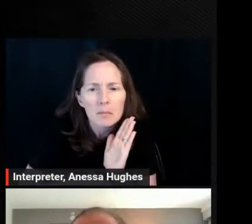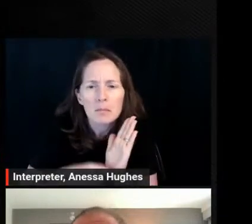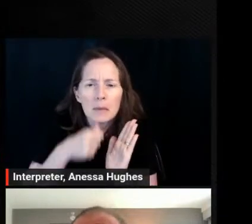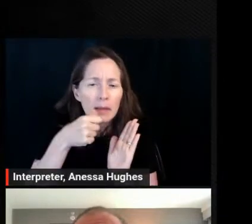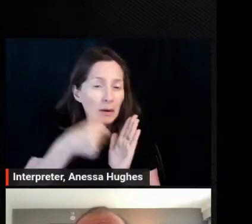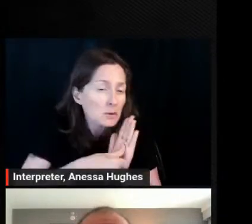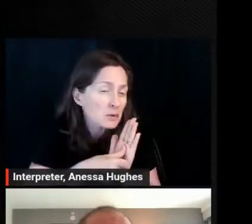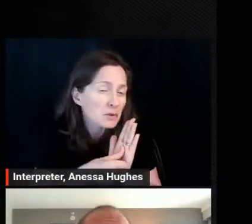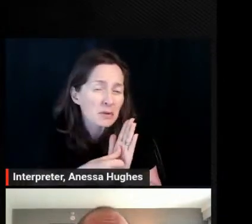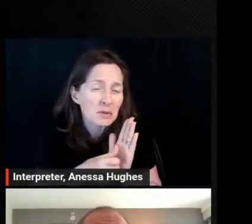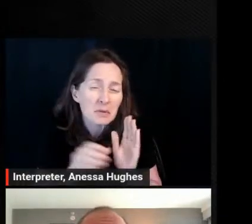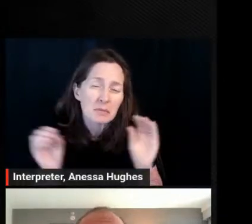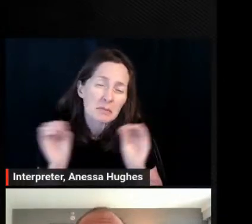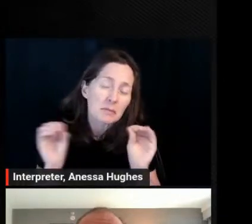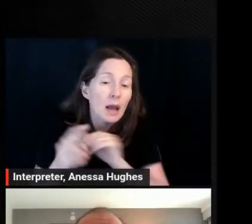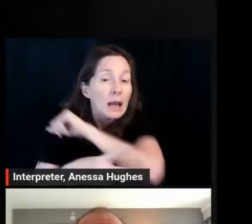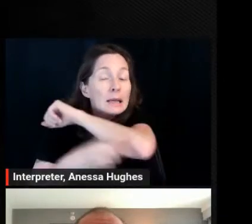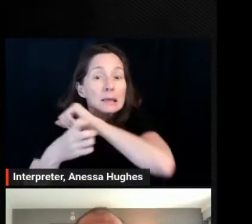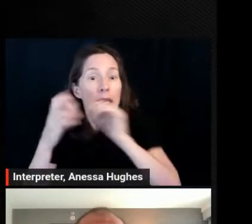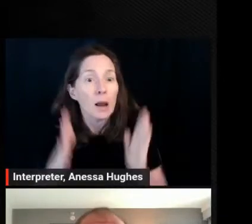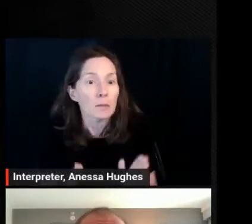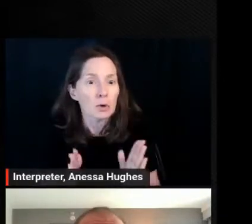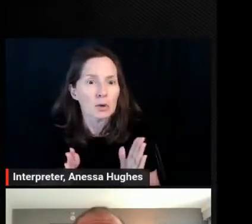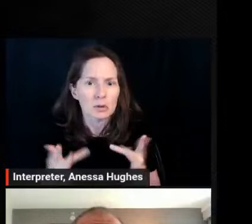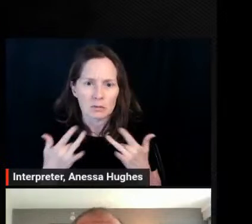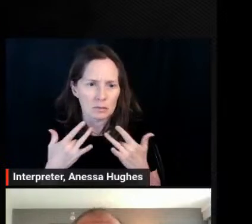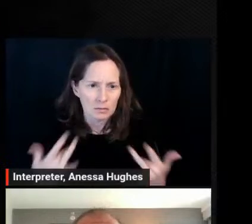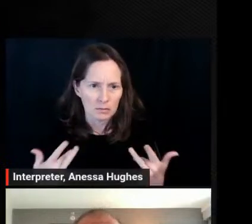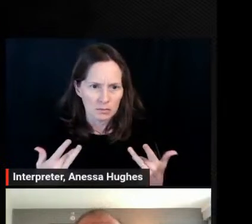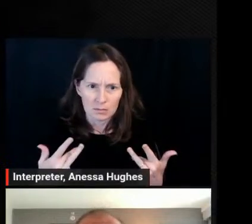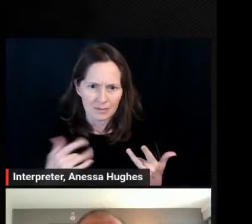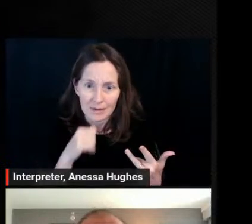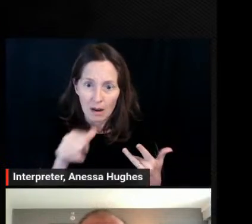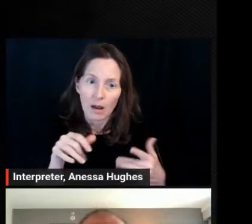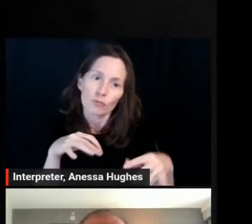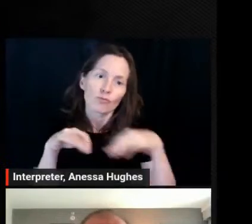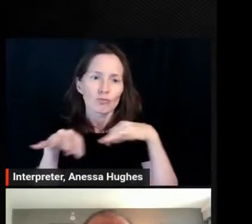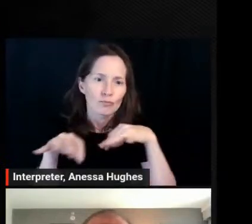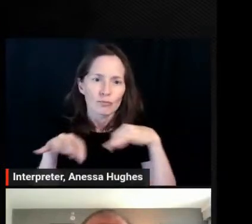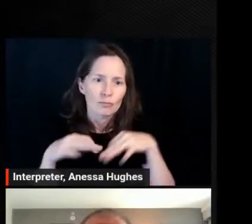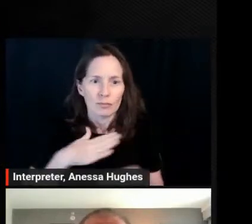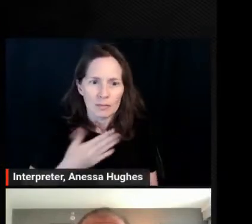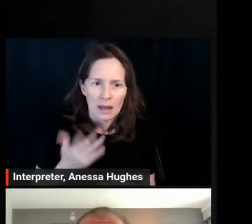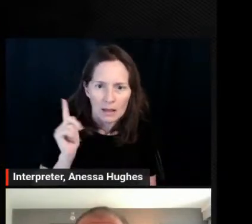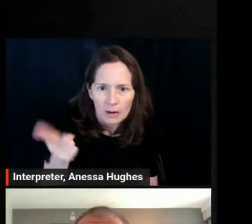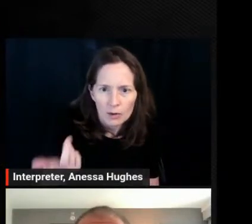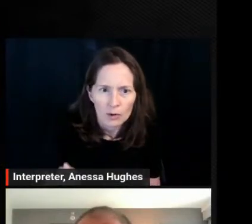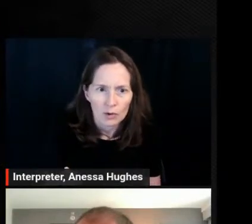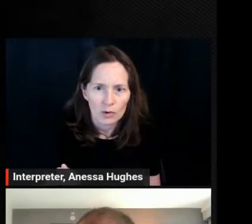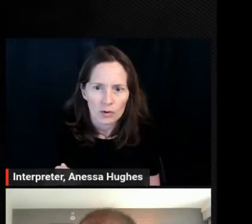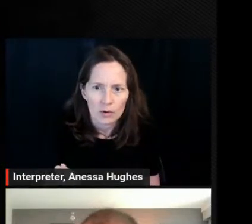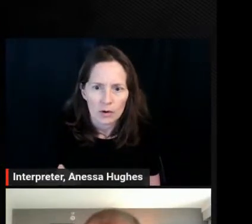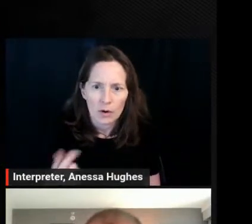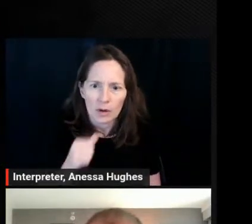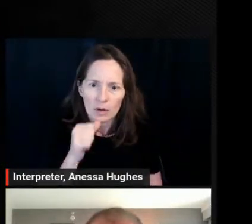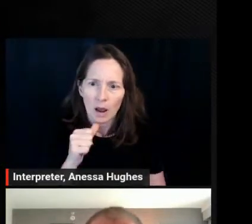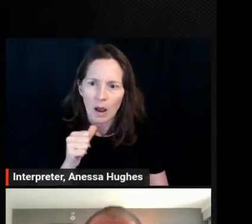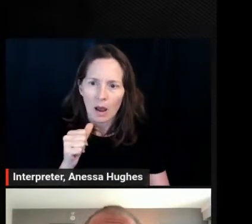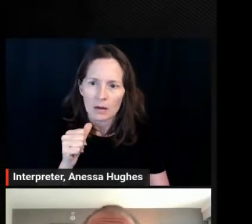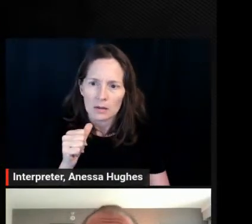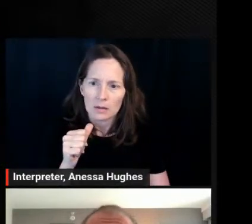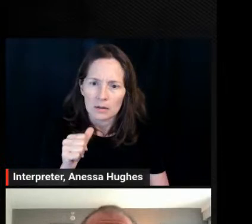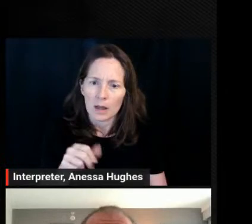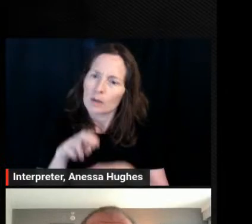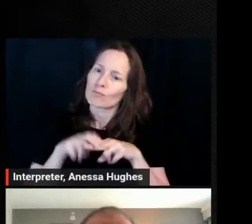don't generally write memoirs or pose for paintings or photographs, a fact which has left journalists